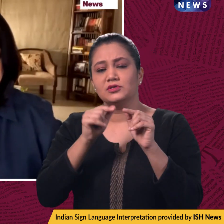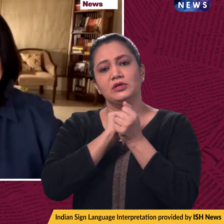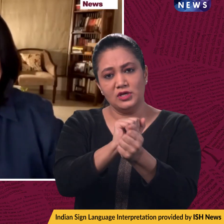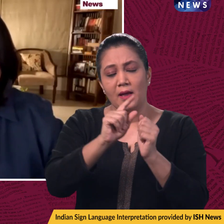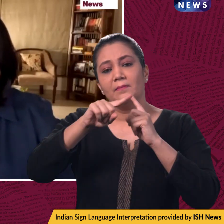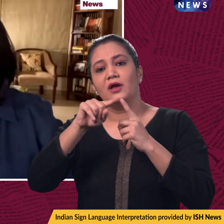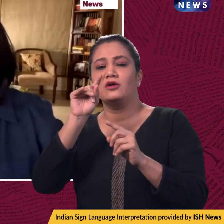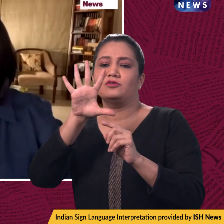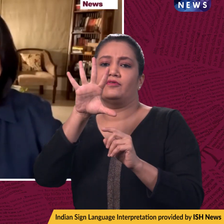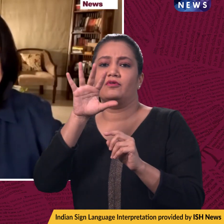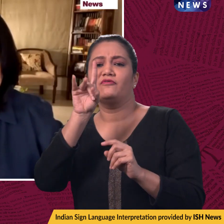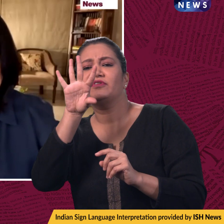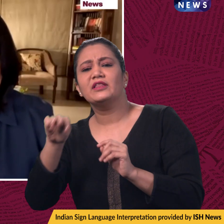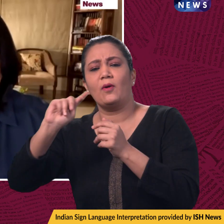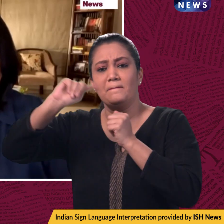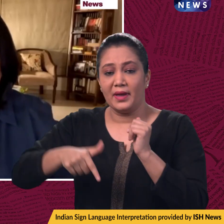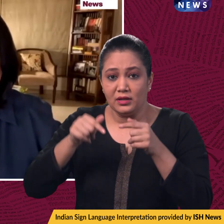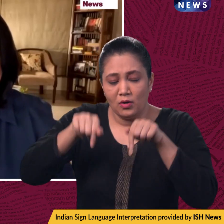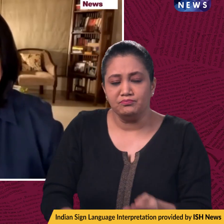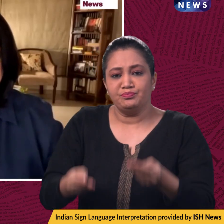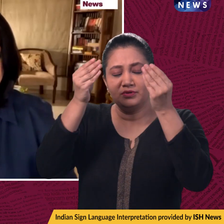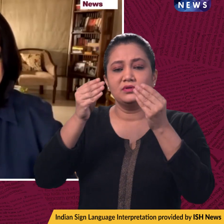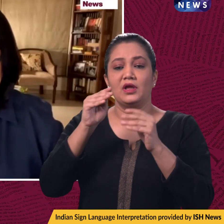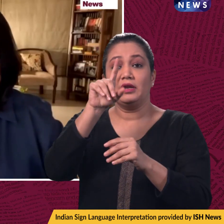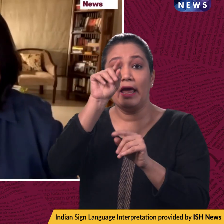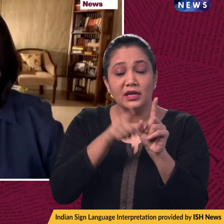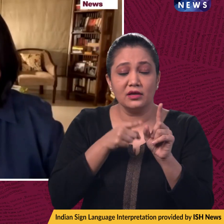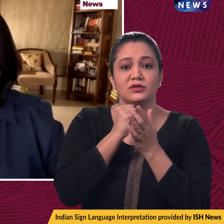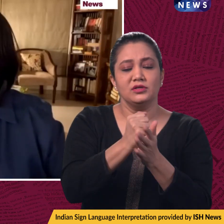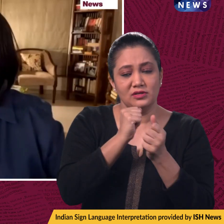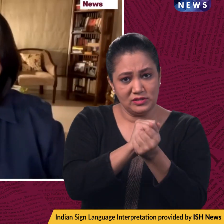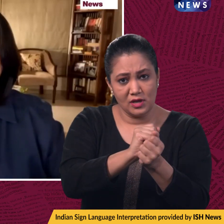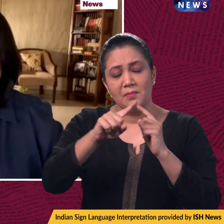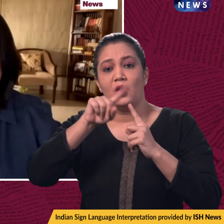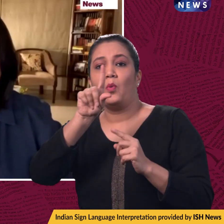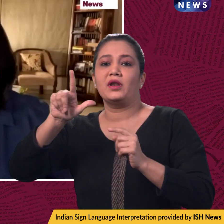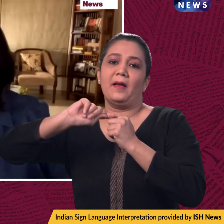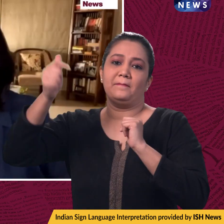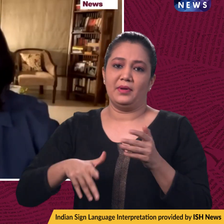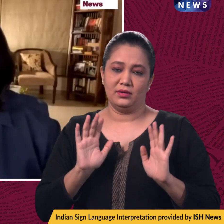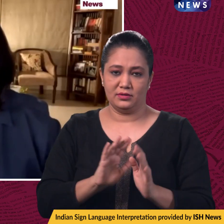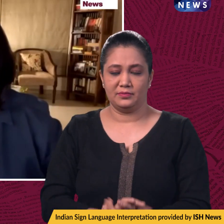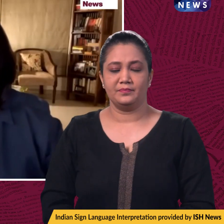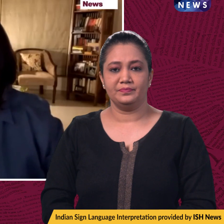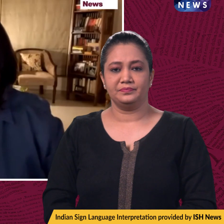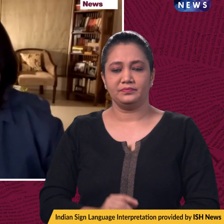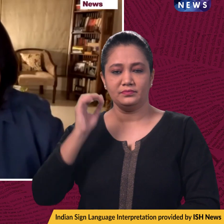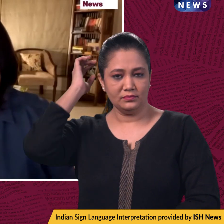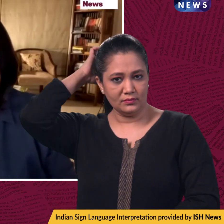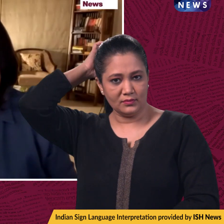15,000. They've decided to up that to a jail time of 10 years and a fine of 1 lakh rupees.